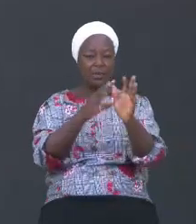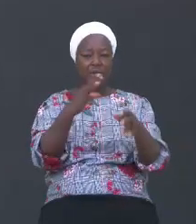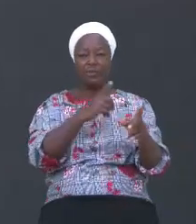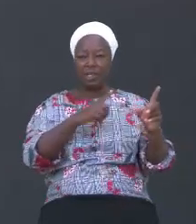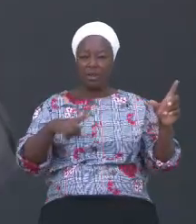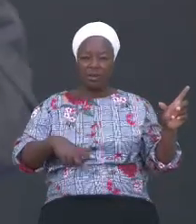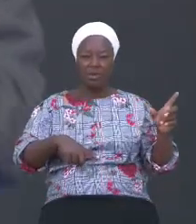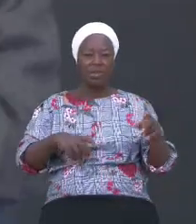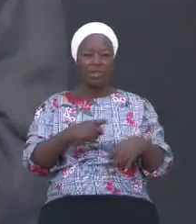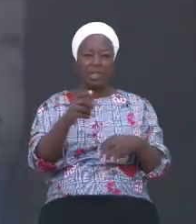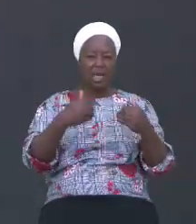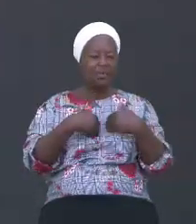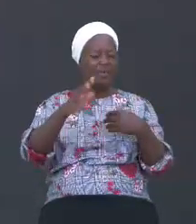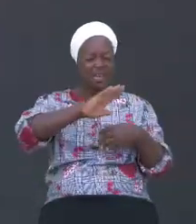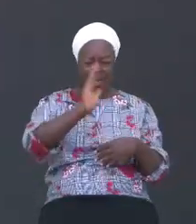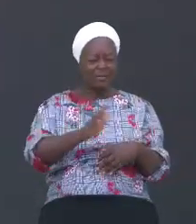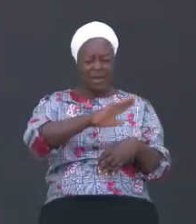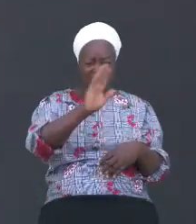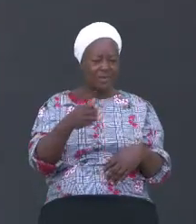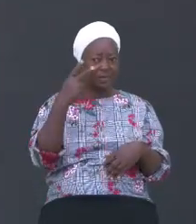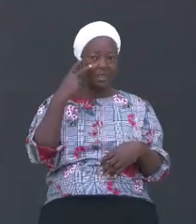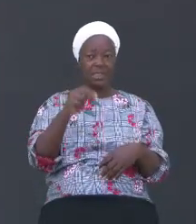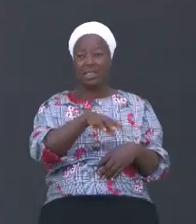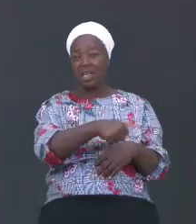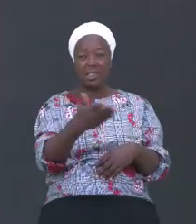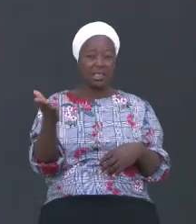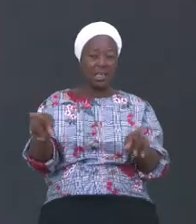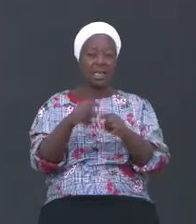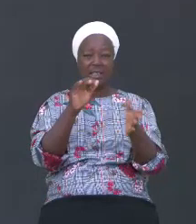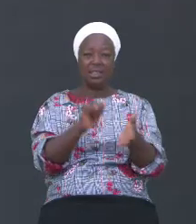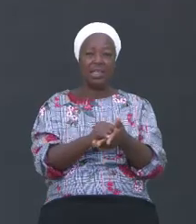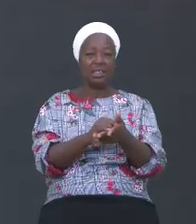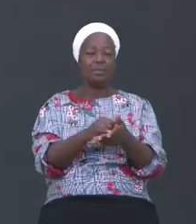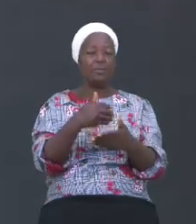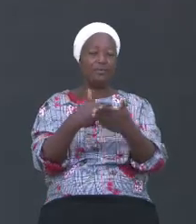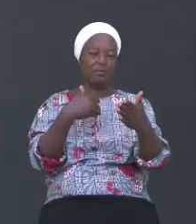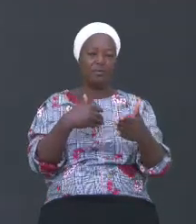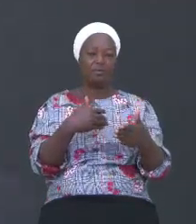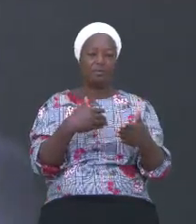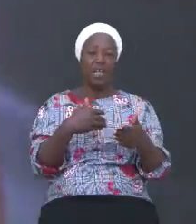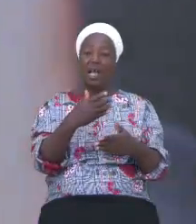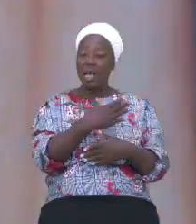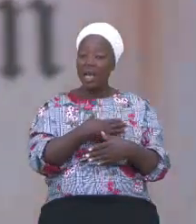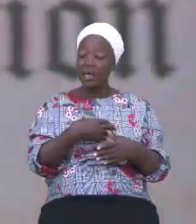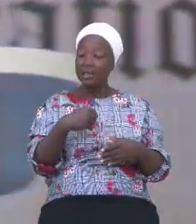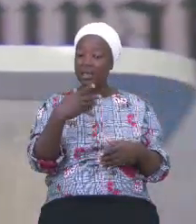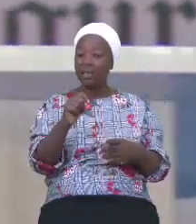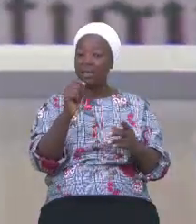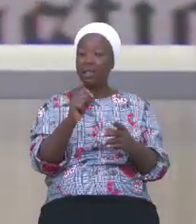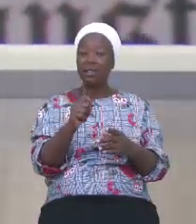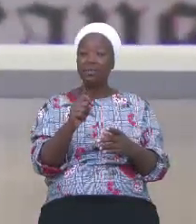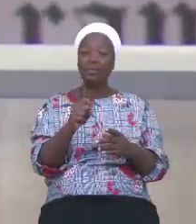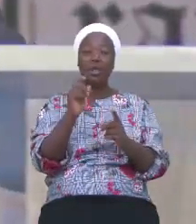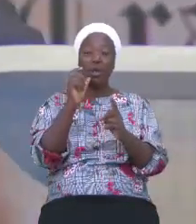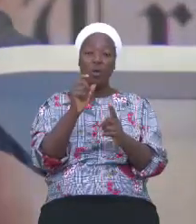had never seen anything like that before. And the world